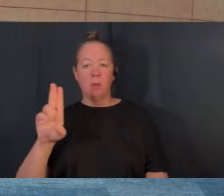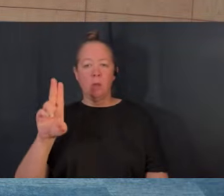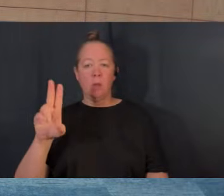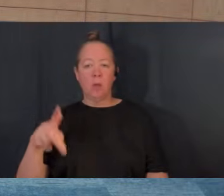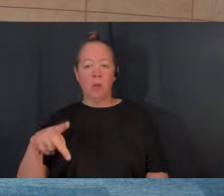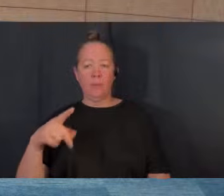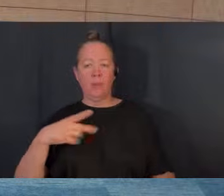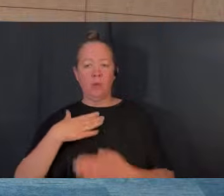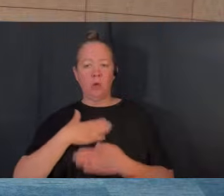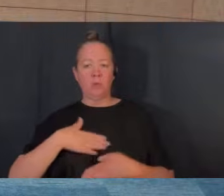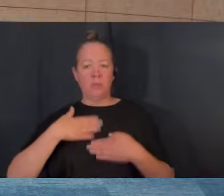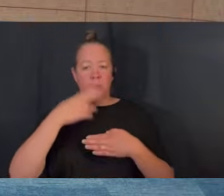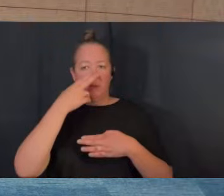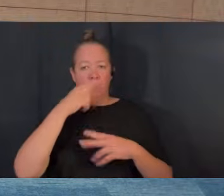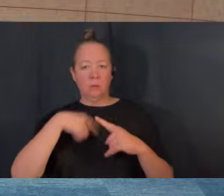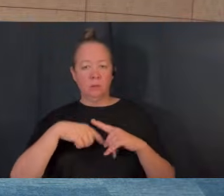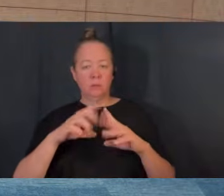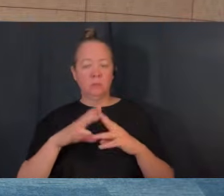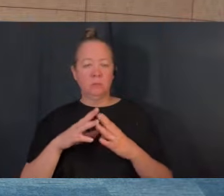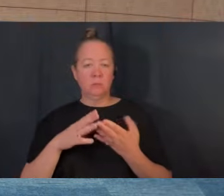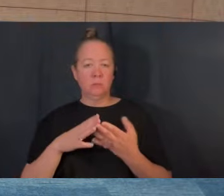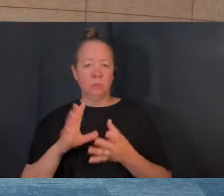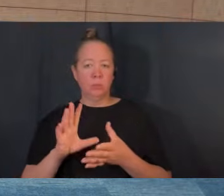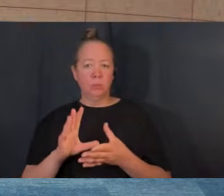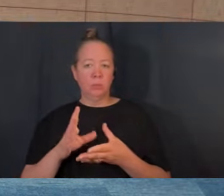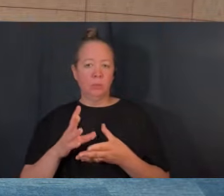July 23?